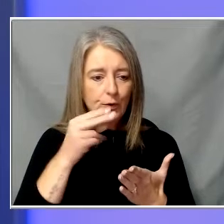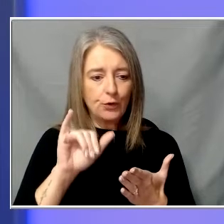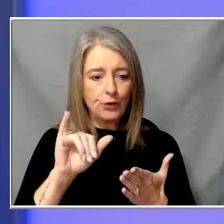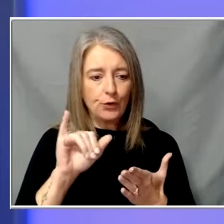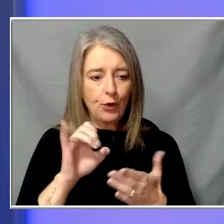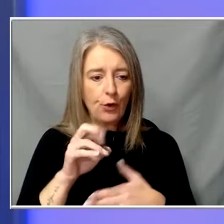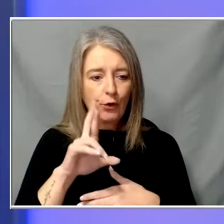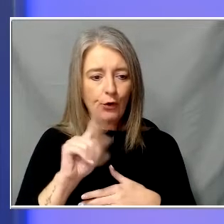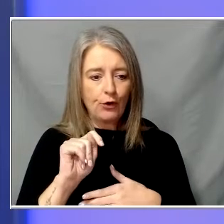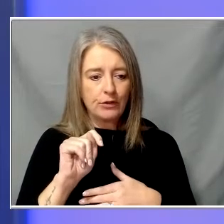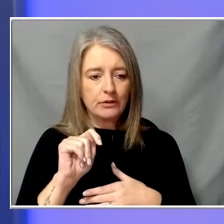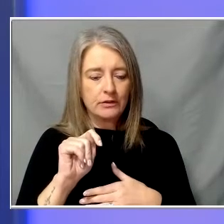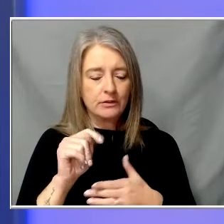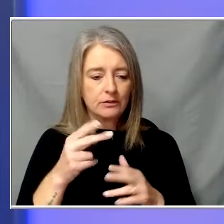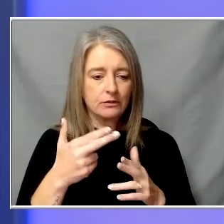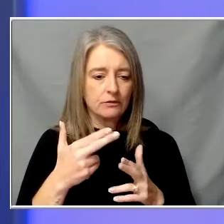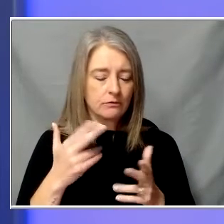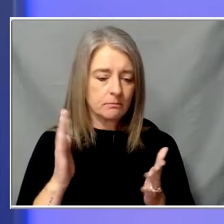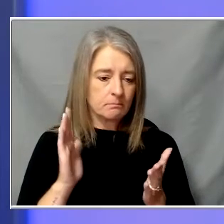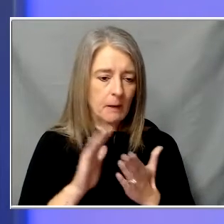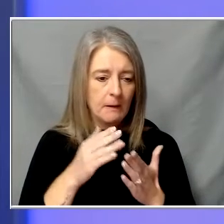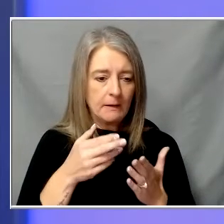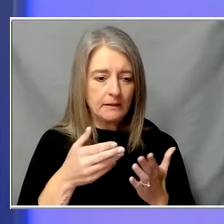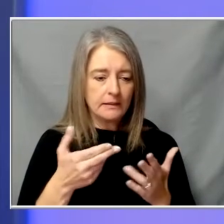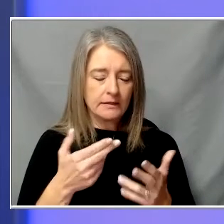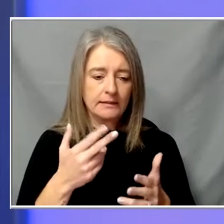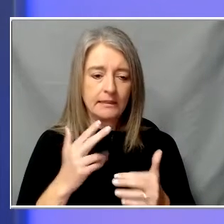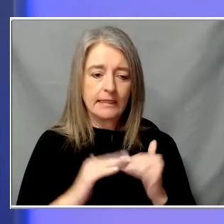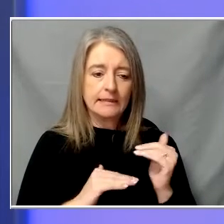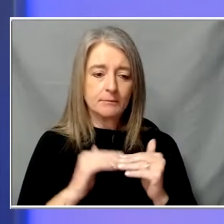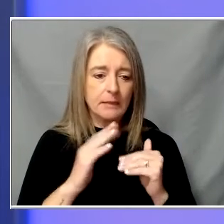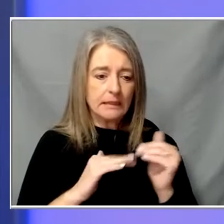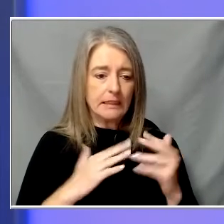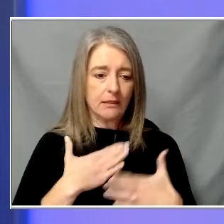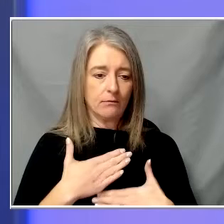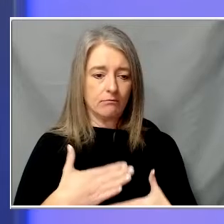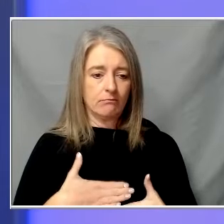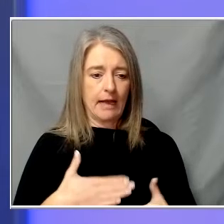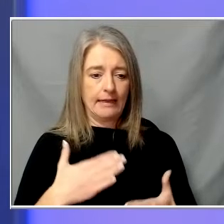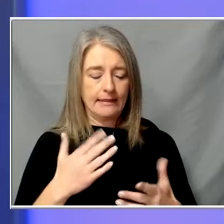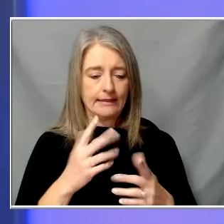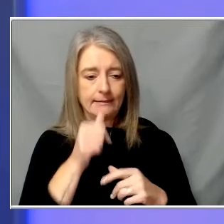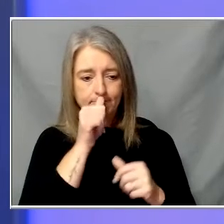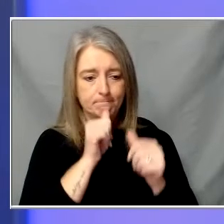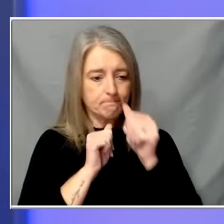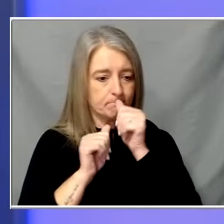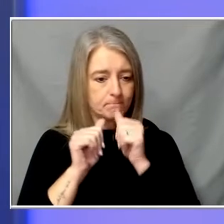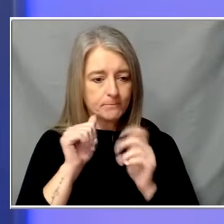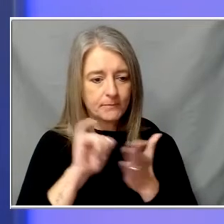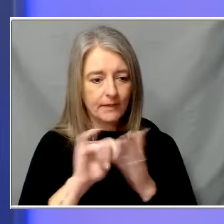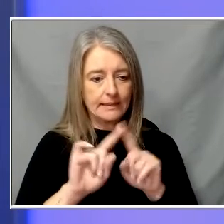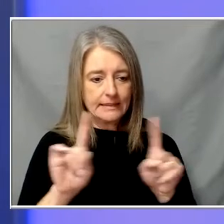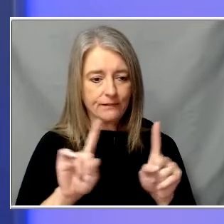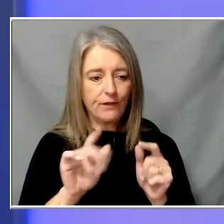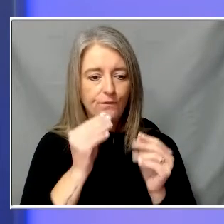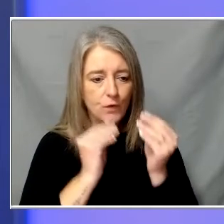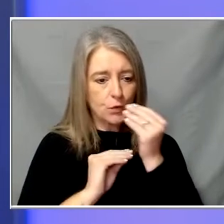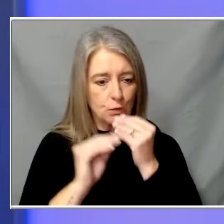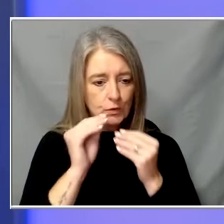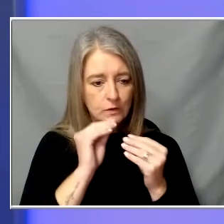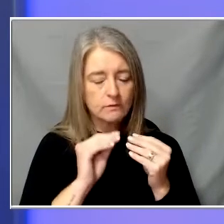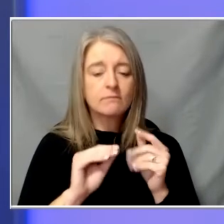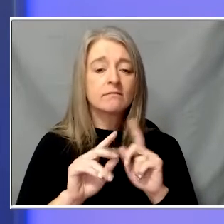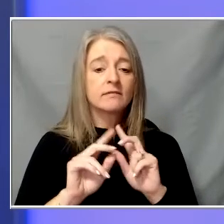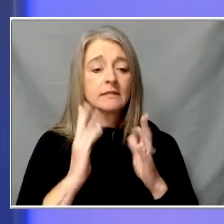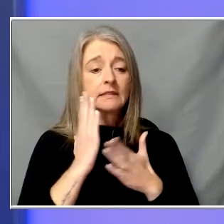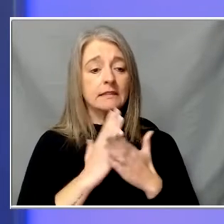a process building up this reservoir again to where your body can tolerate these different foods. I will say that there are foods